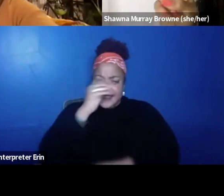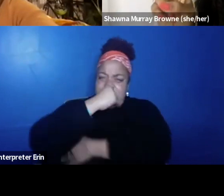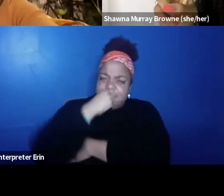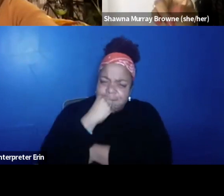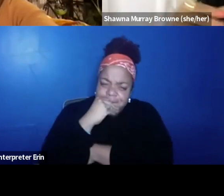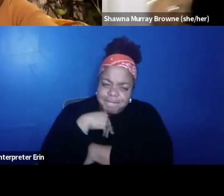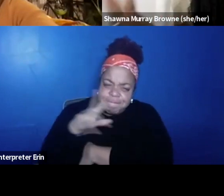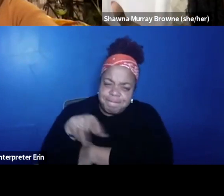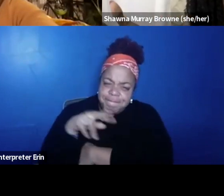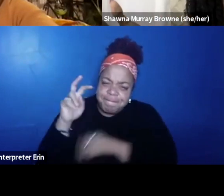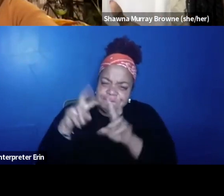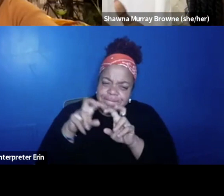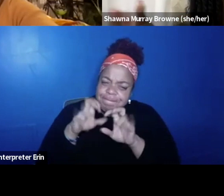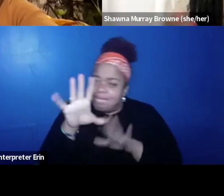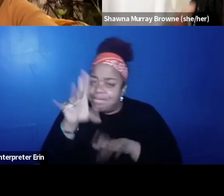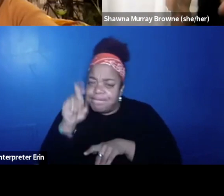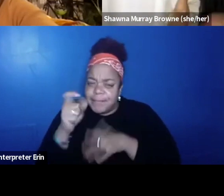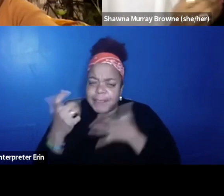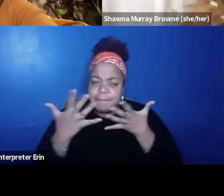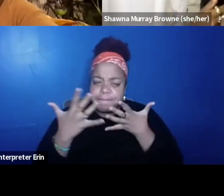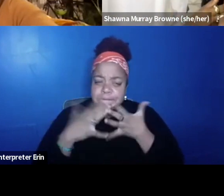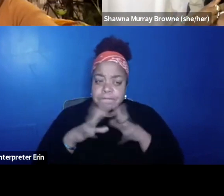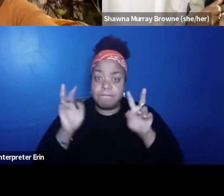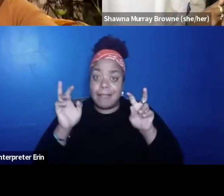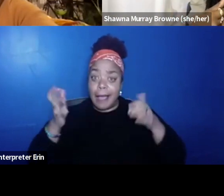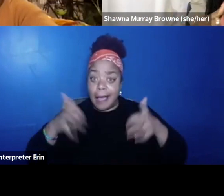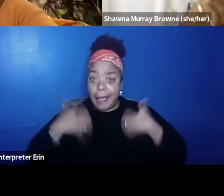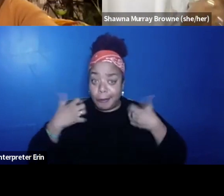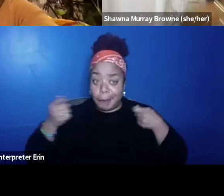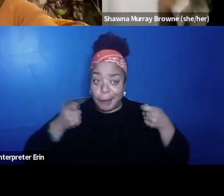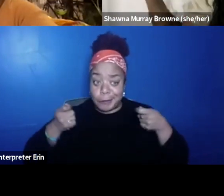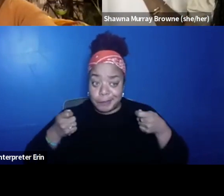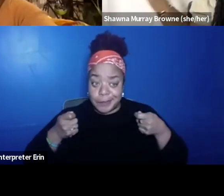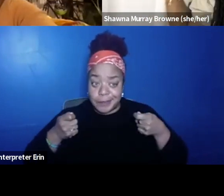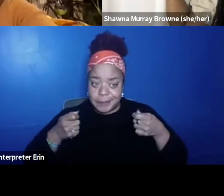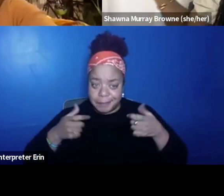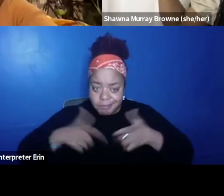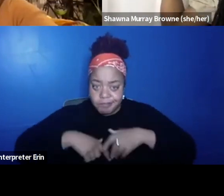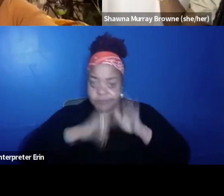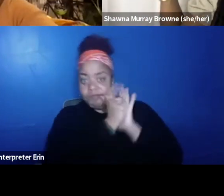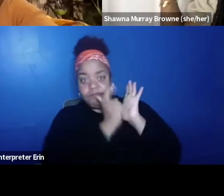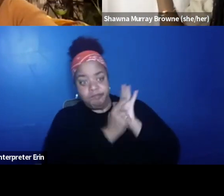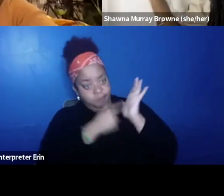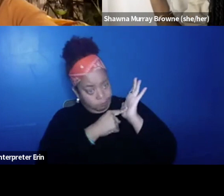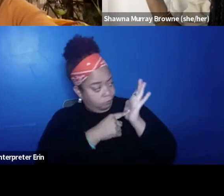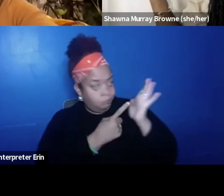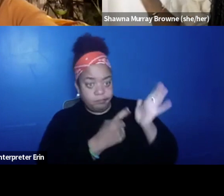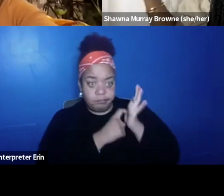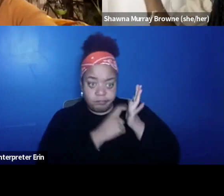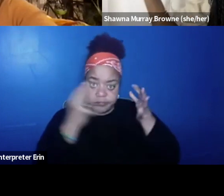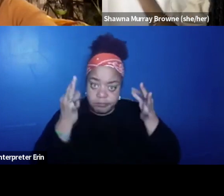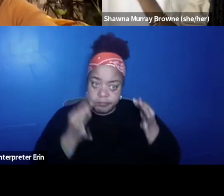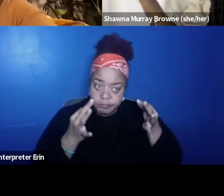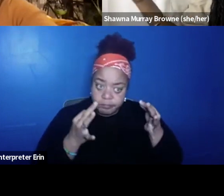quote unquote anger management. Maybe this is mandated. I have to make a decision. Am I going to send them to the